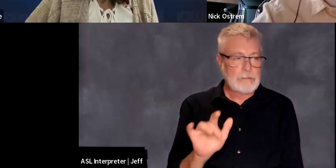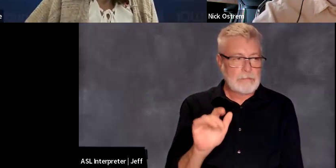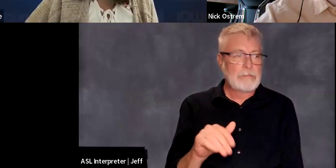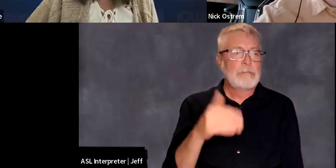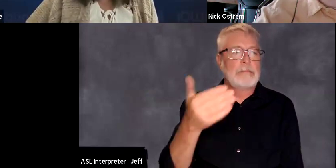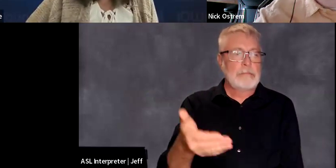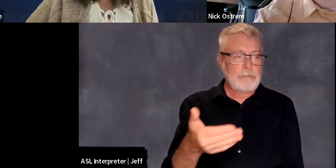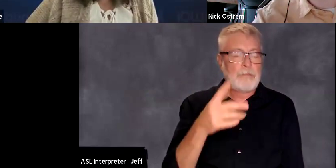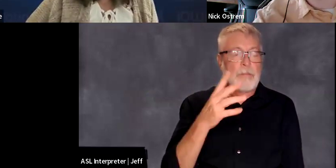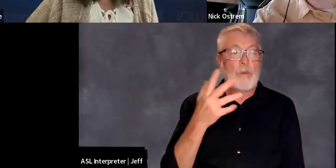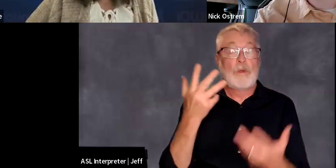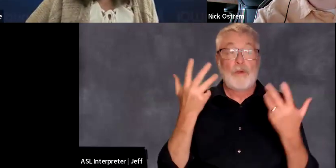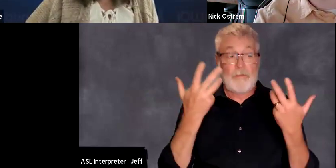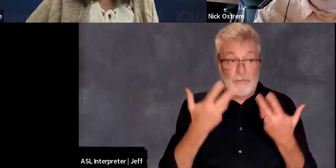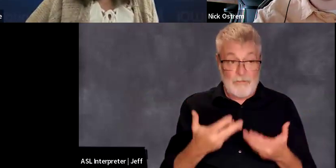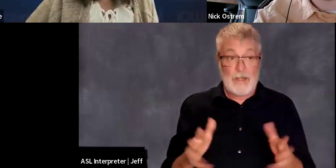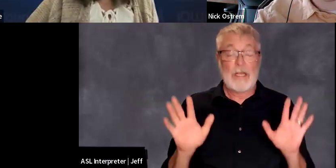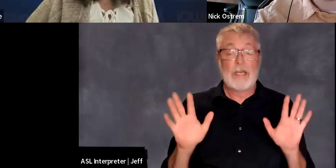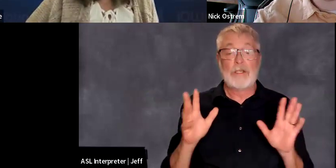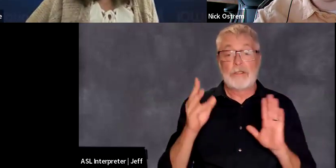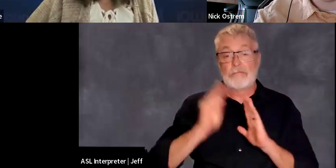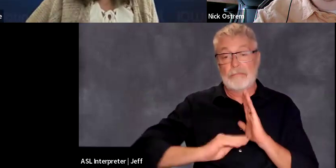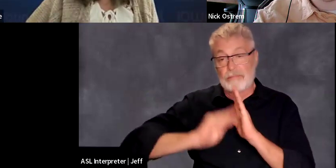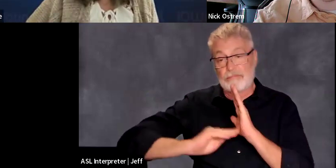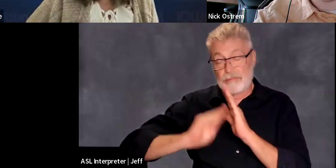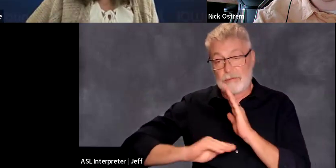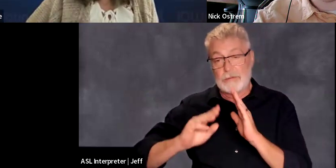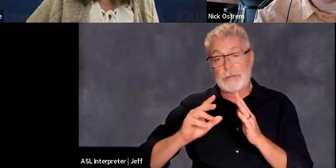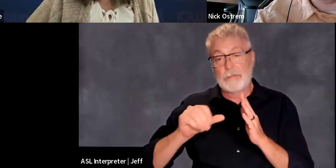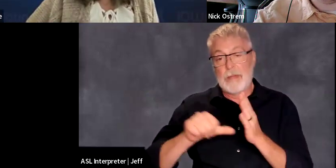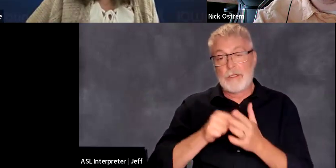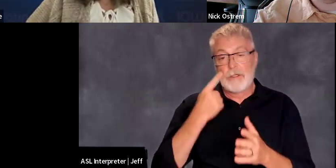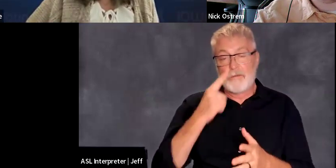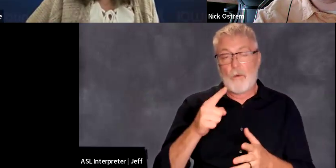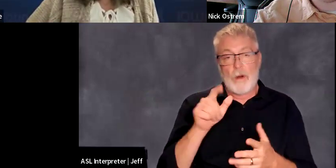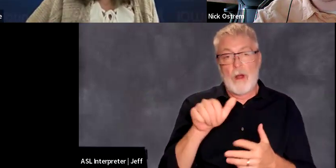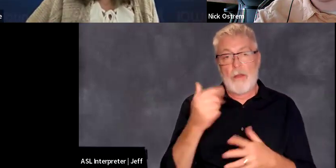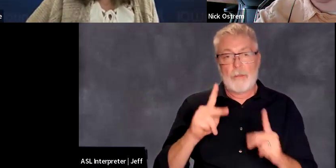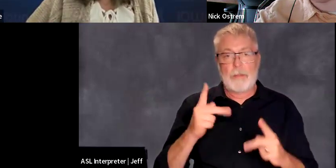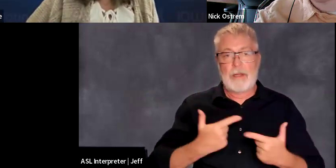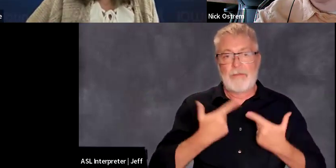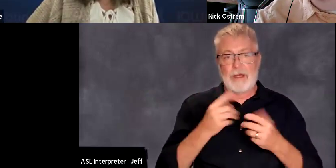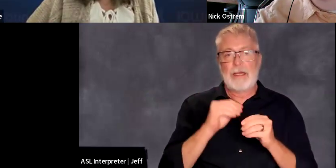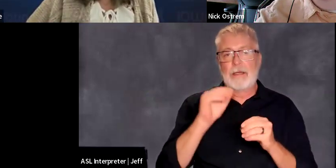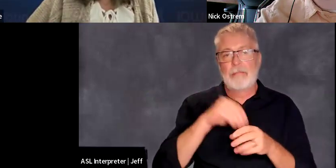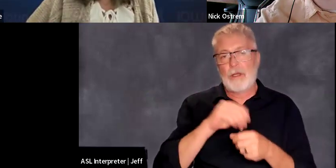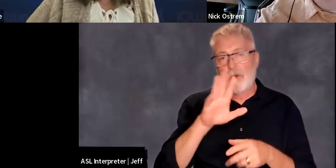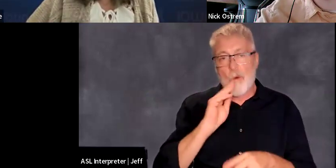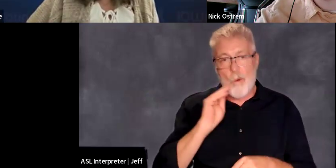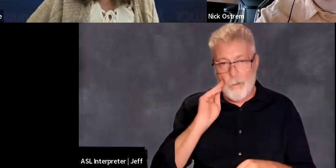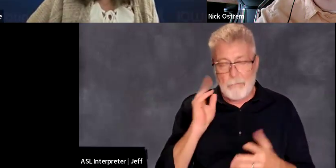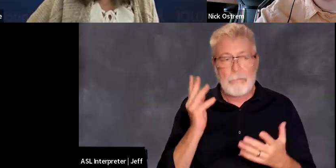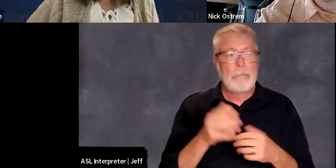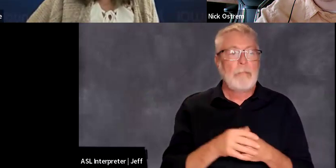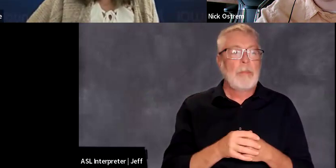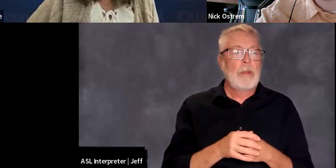So once you're finished filling out the pages for your household members, you will go